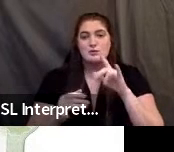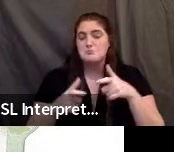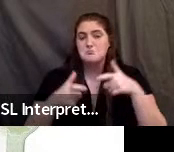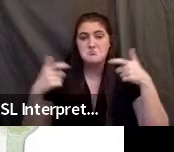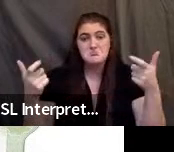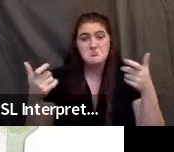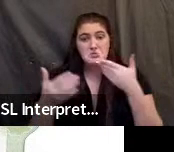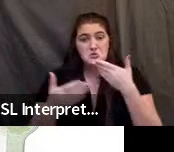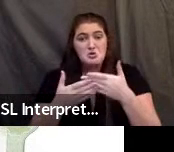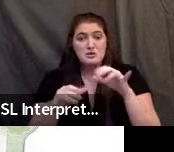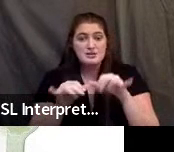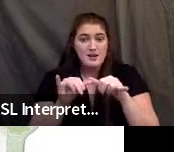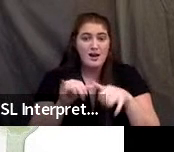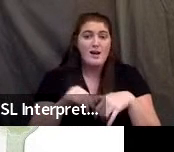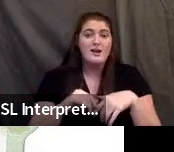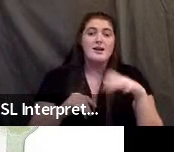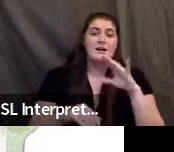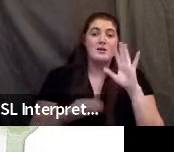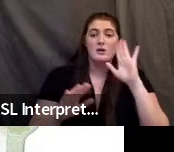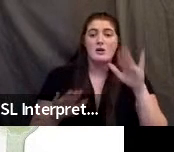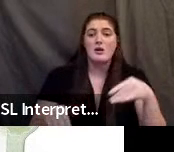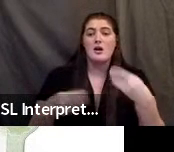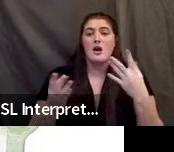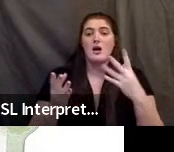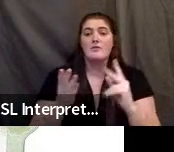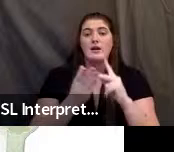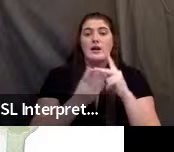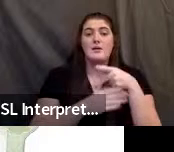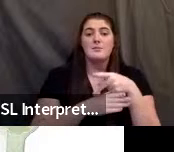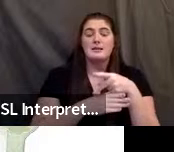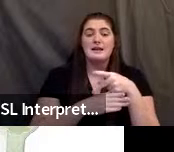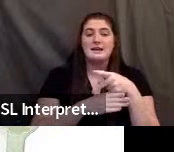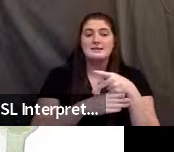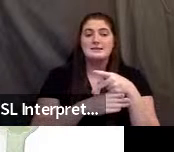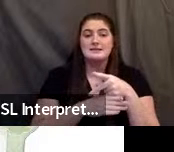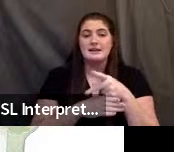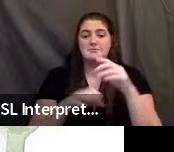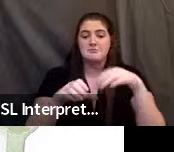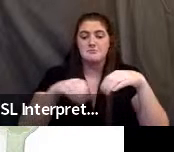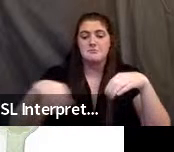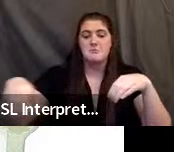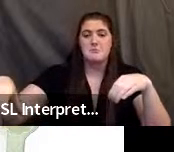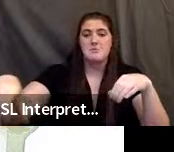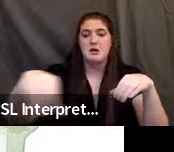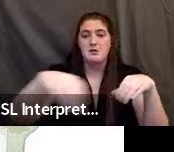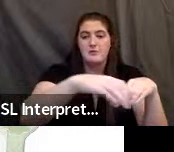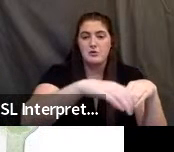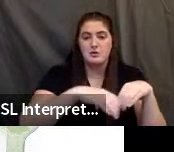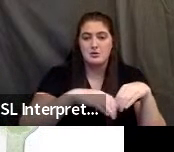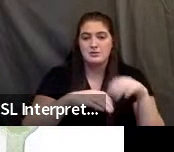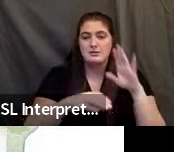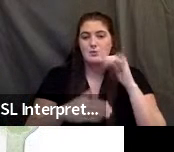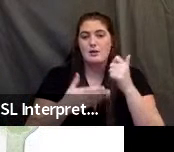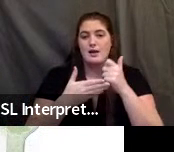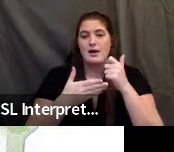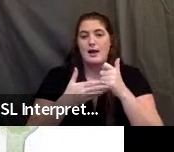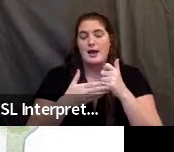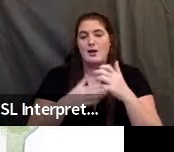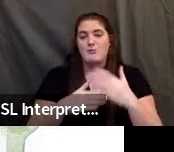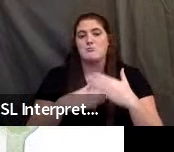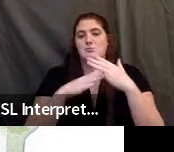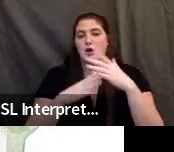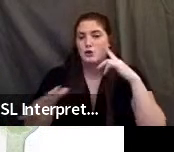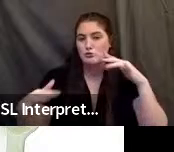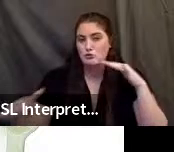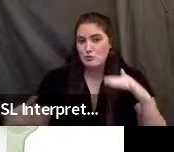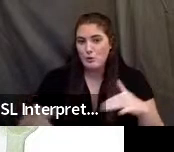sized, and will offer a planting buffer to some of the units as well, which should help baffle some of the noise we might expect to